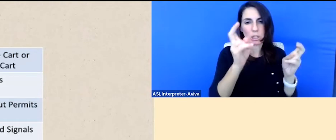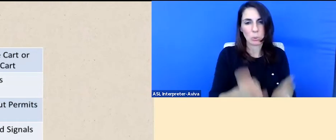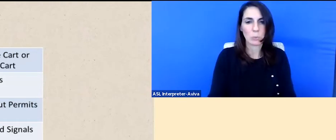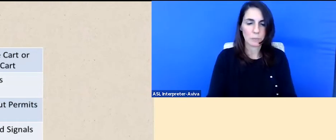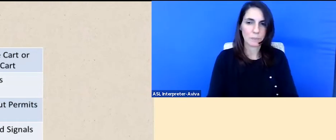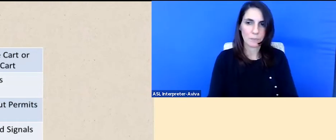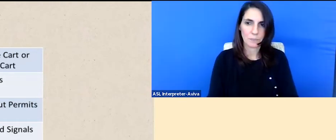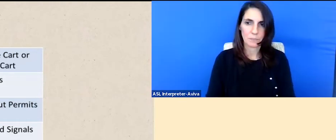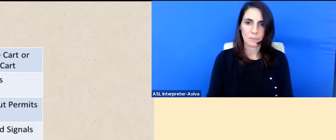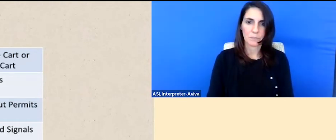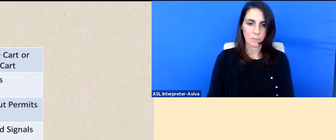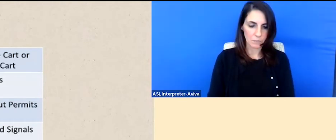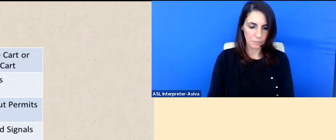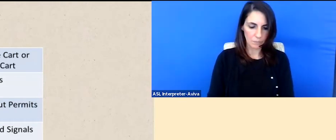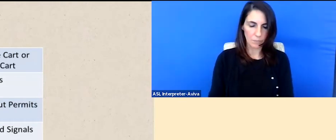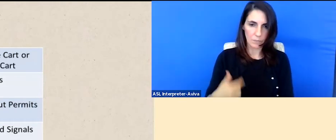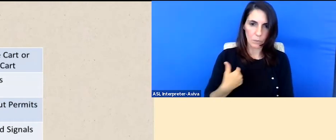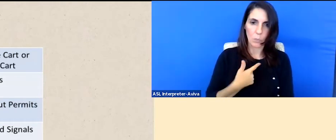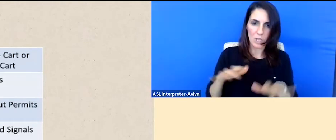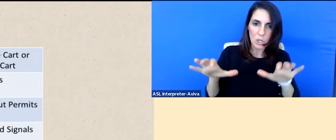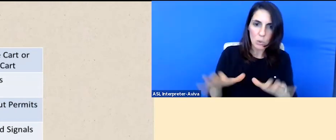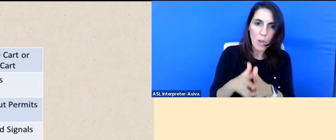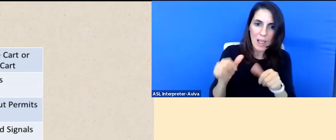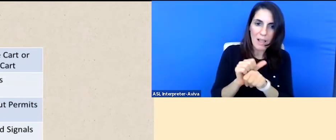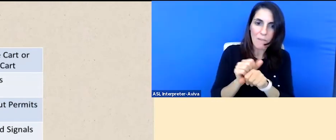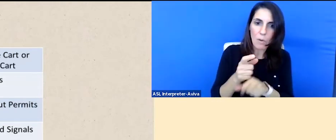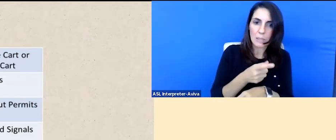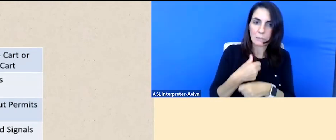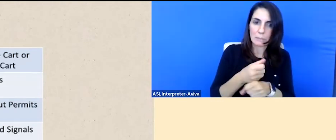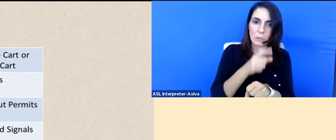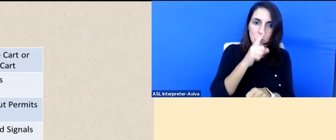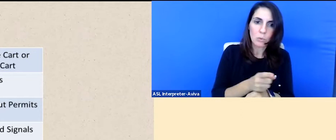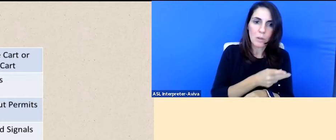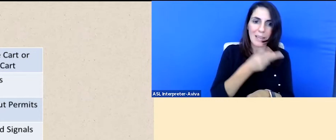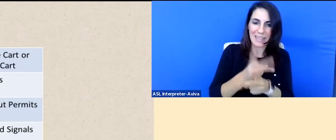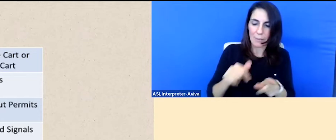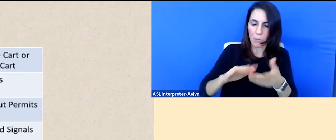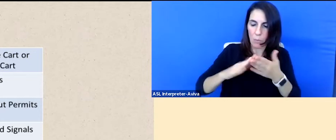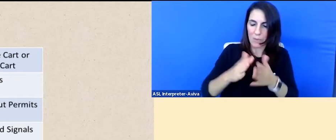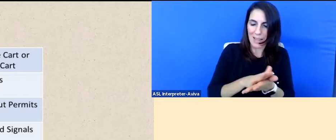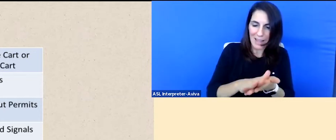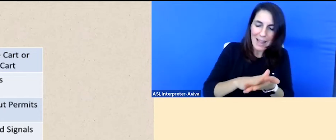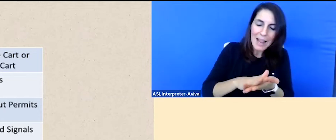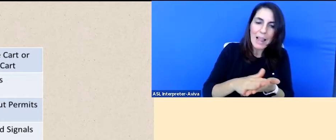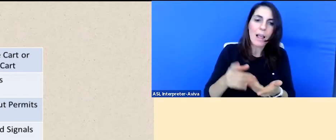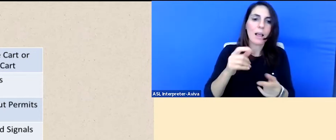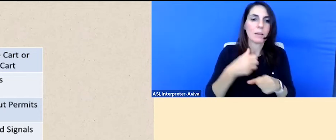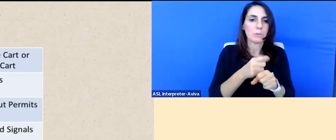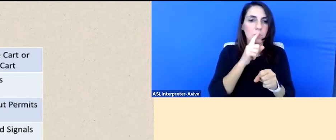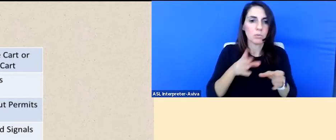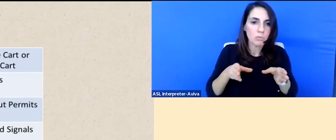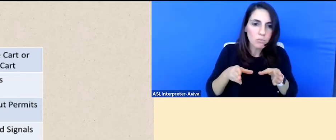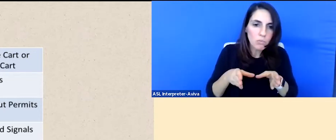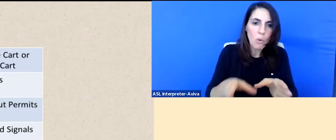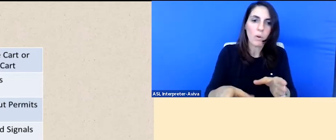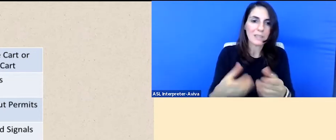As well as mentioned, we do a lot of work in keeping the community clean, making sure our roadways are safe. So